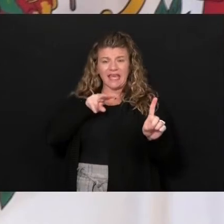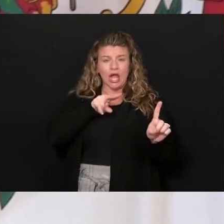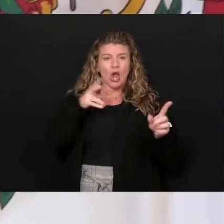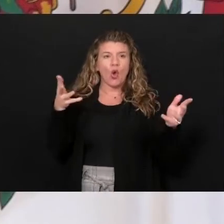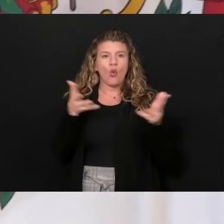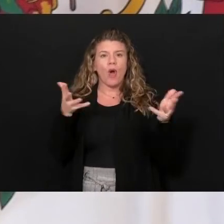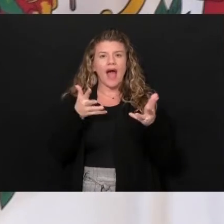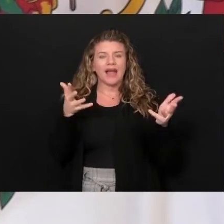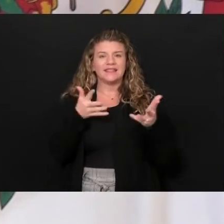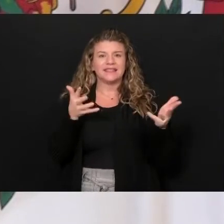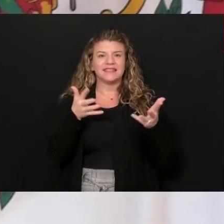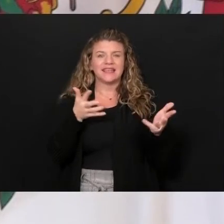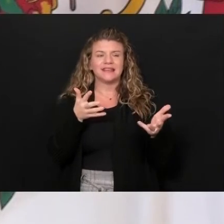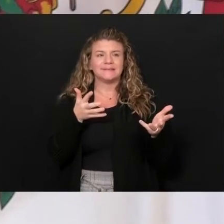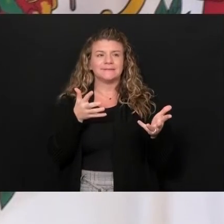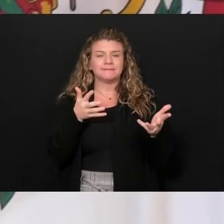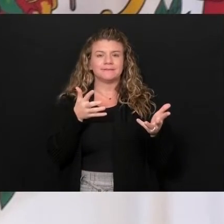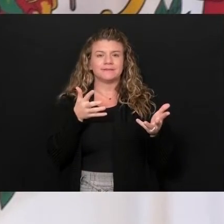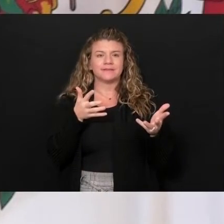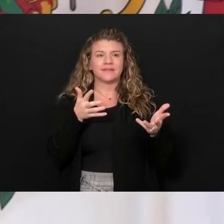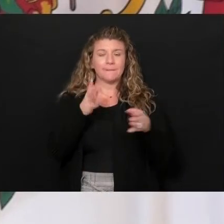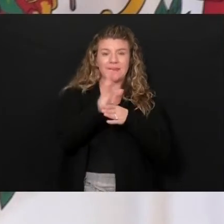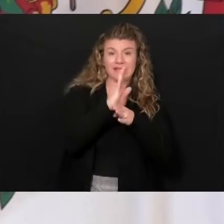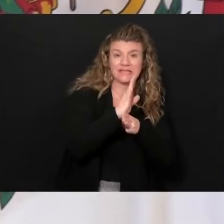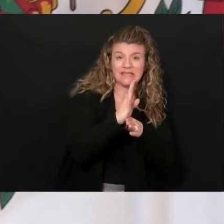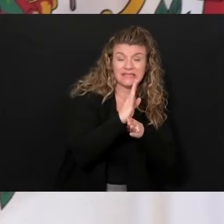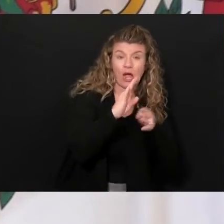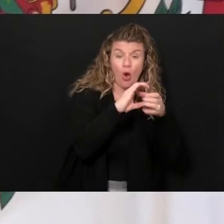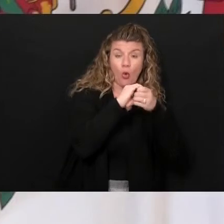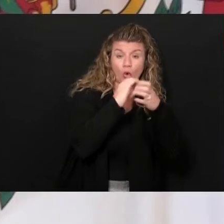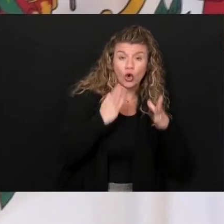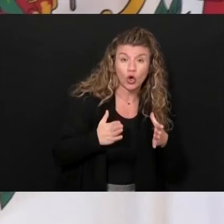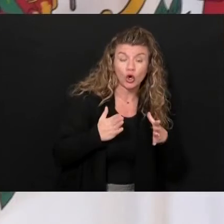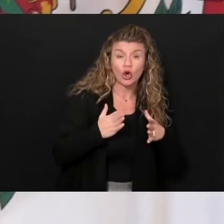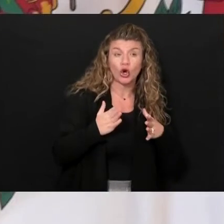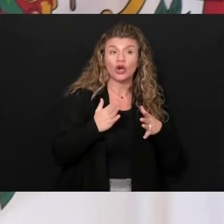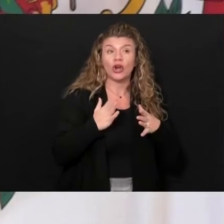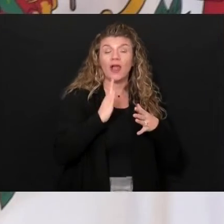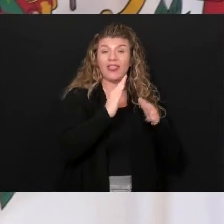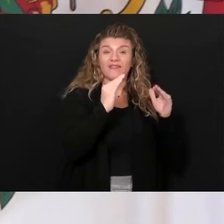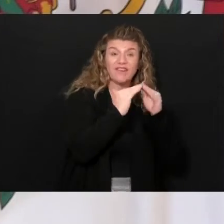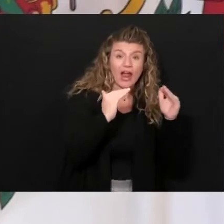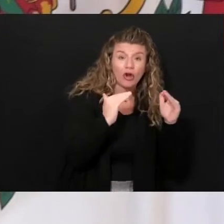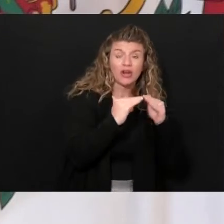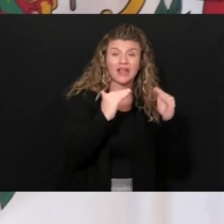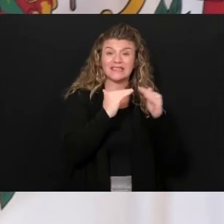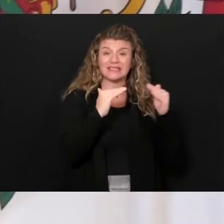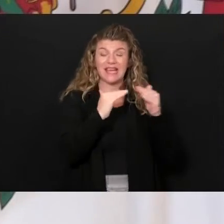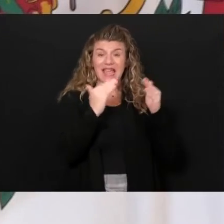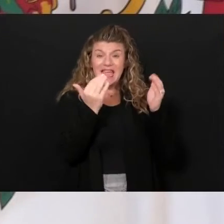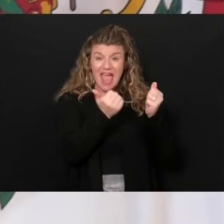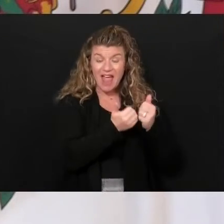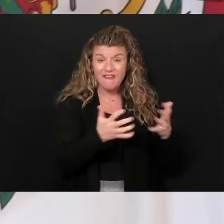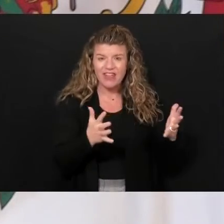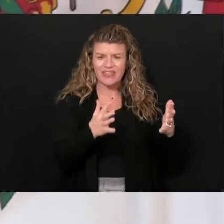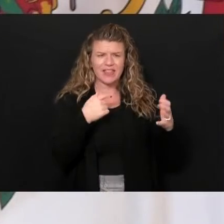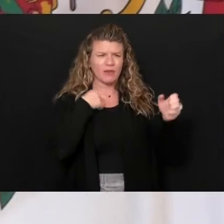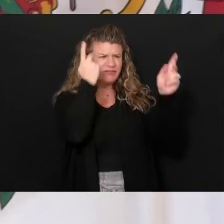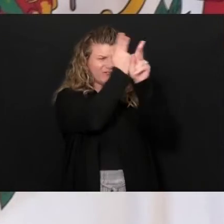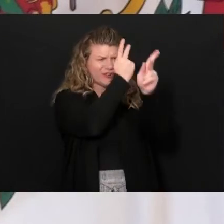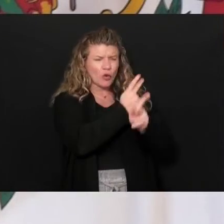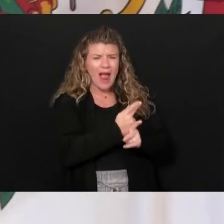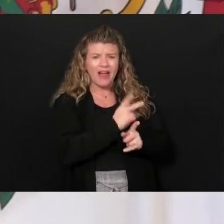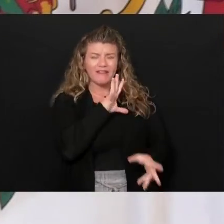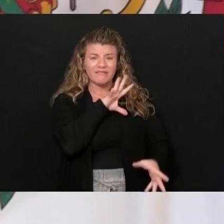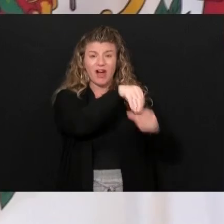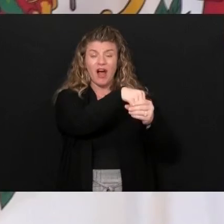what the business owners, the fairness, all those complexities that come into